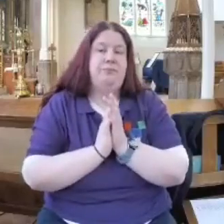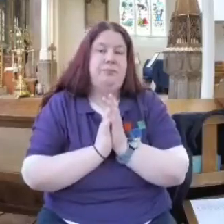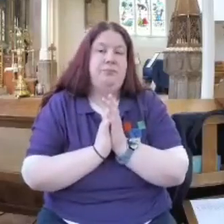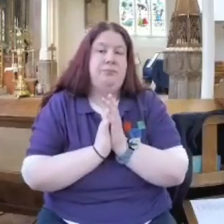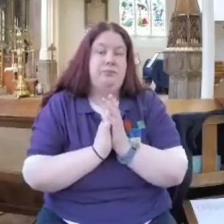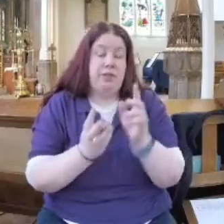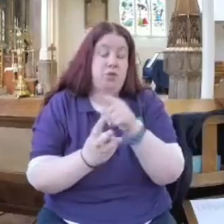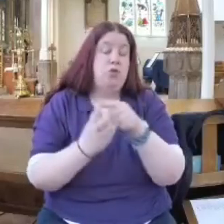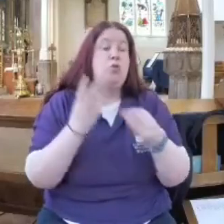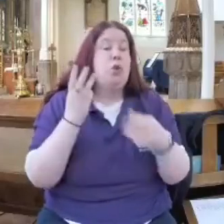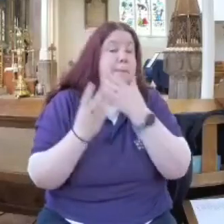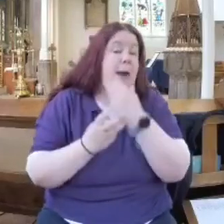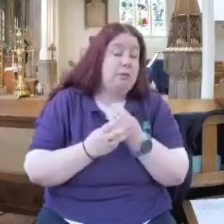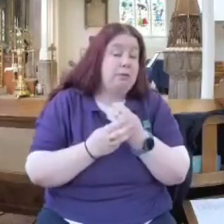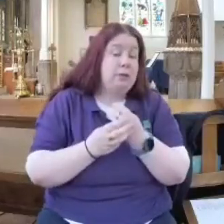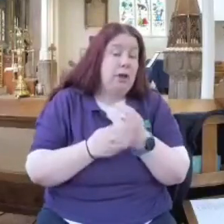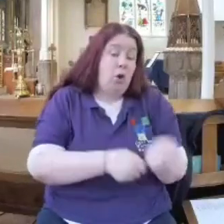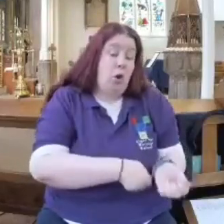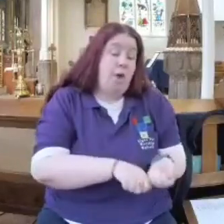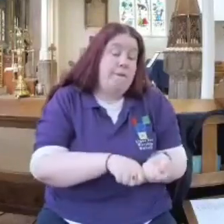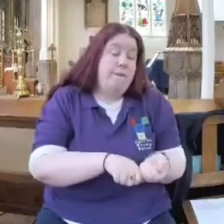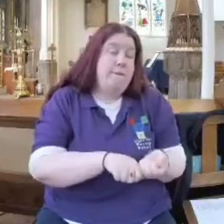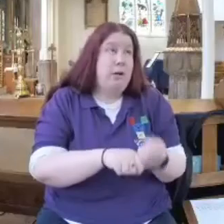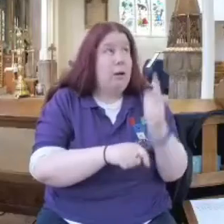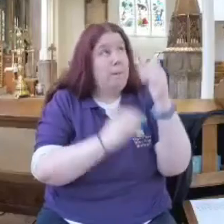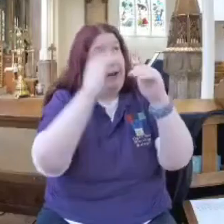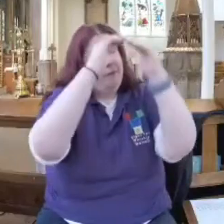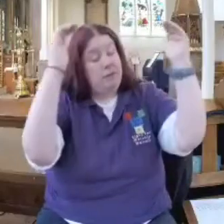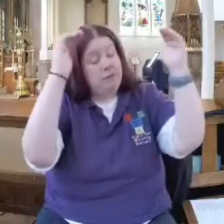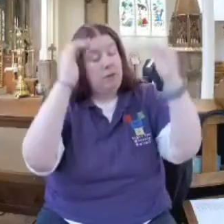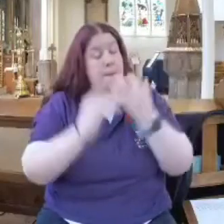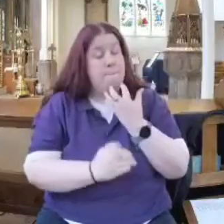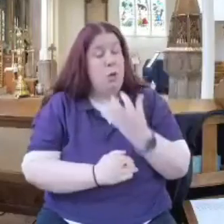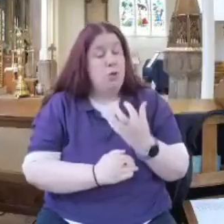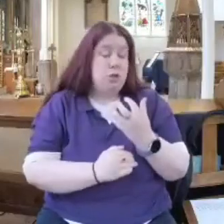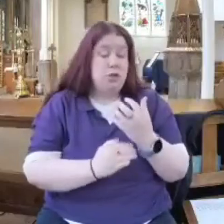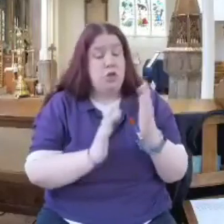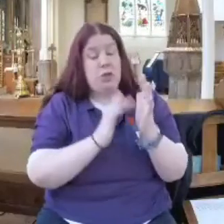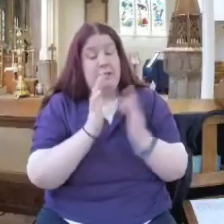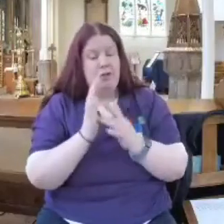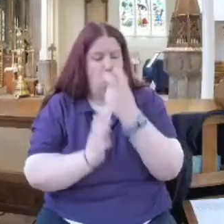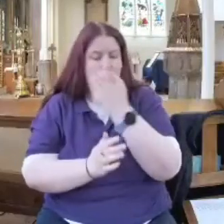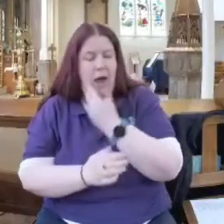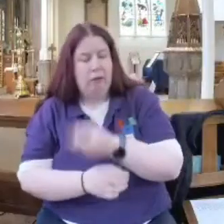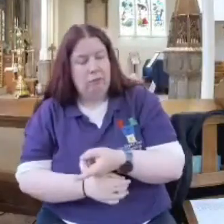There's 3 blokes on the golf course in heaven. There's Moses, Jesus, and an old guy.